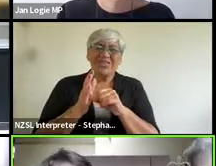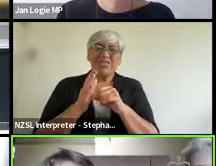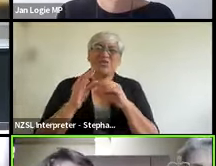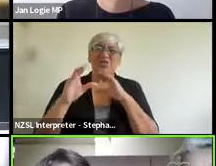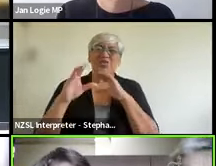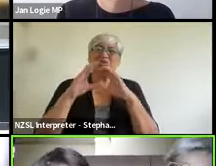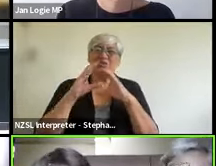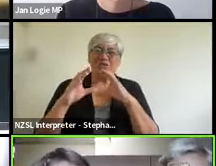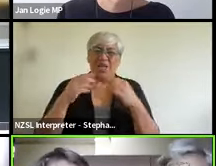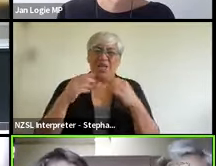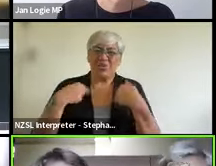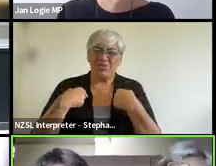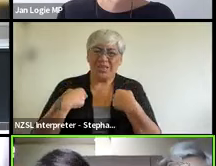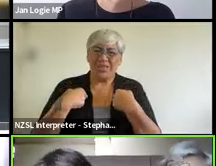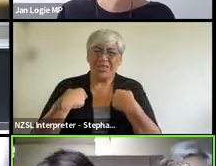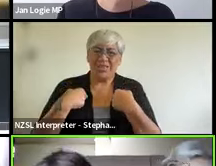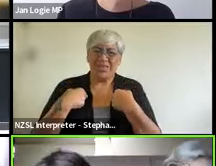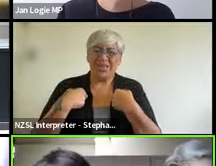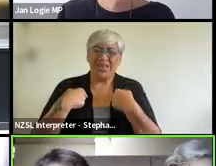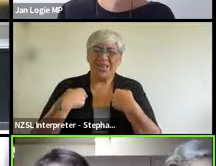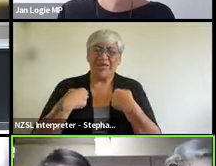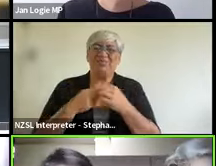your questions